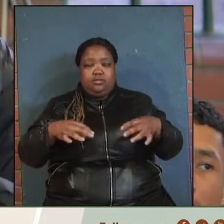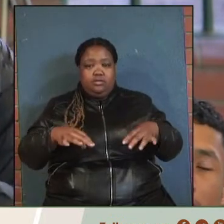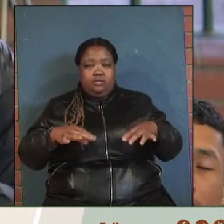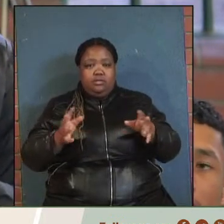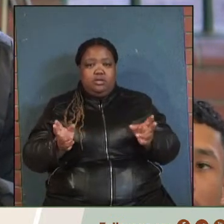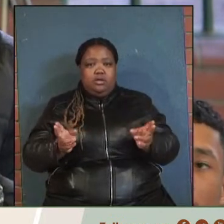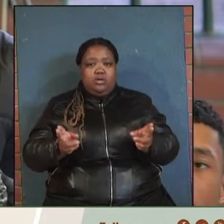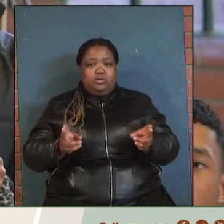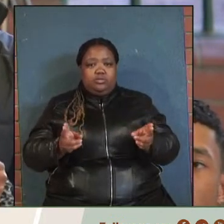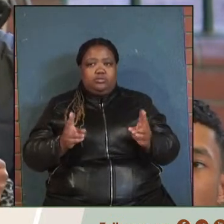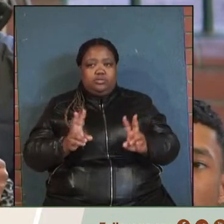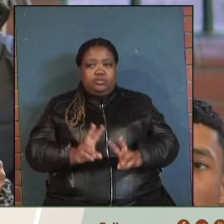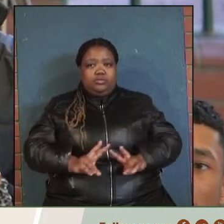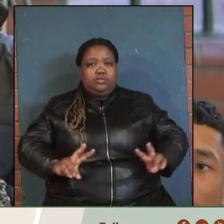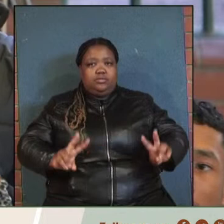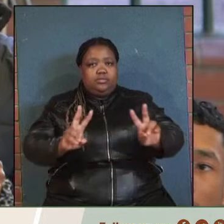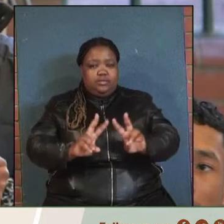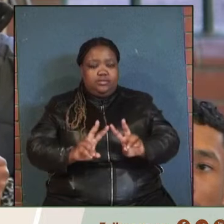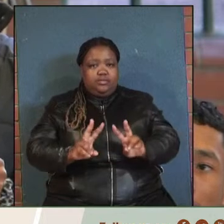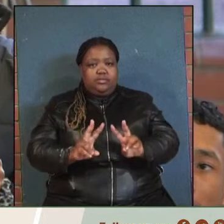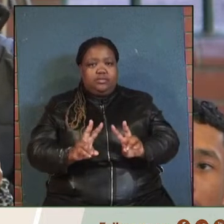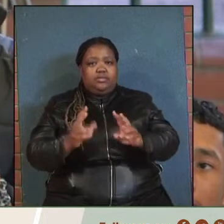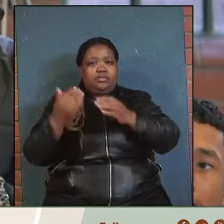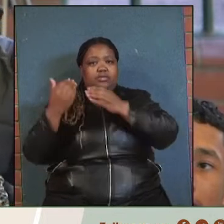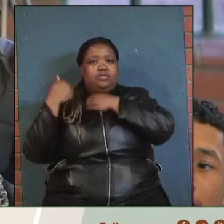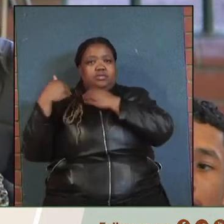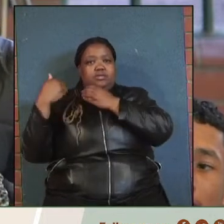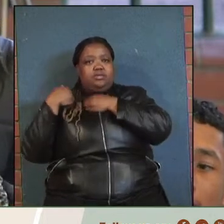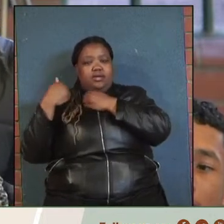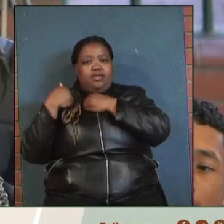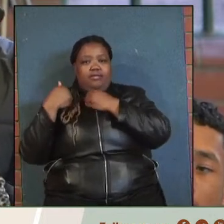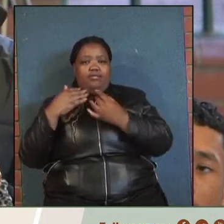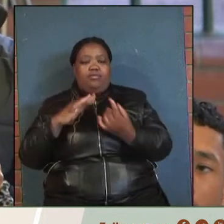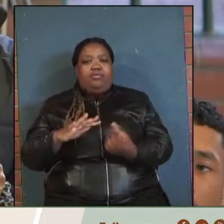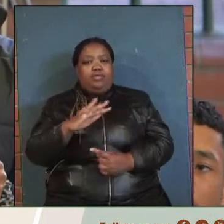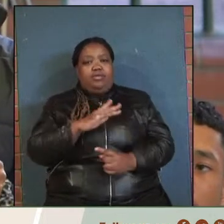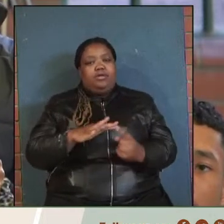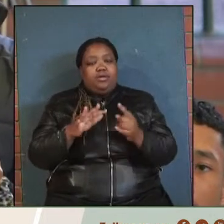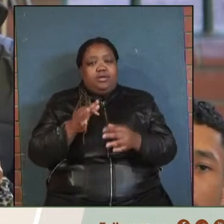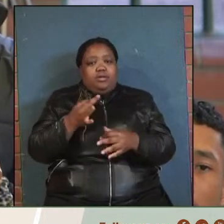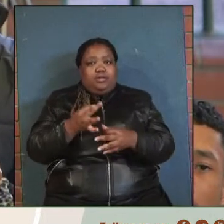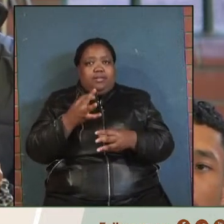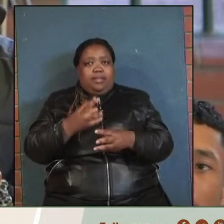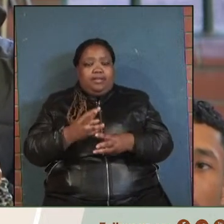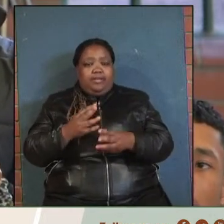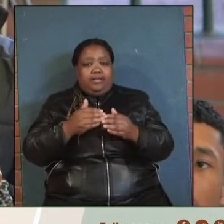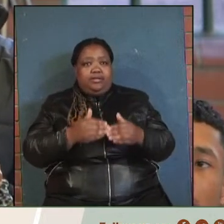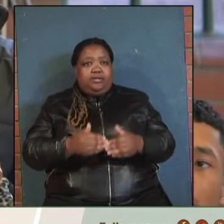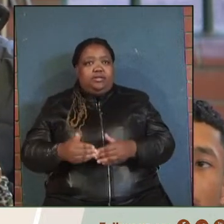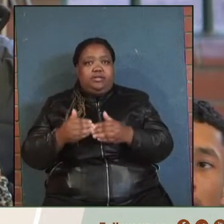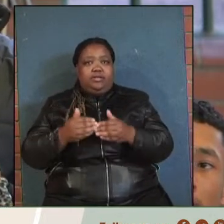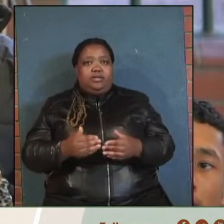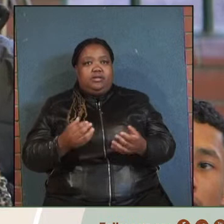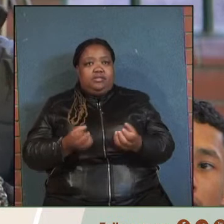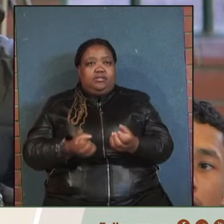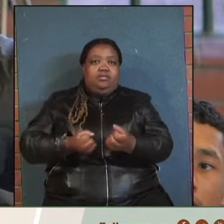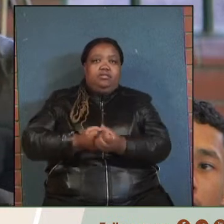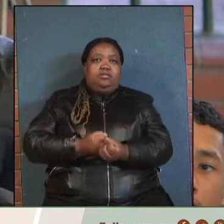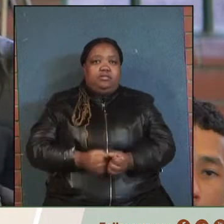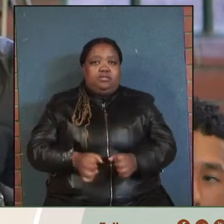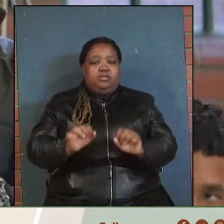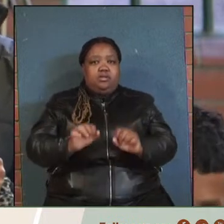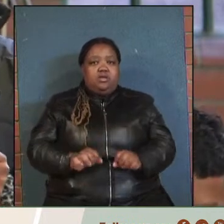values, safe environments, parent and caregiver support, income and economic